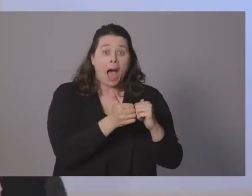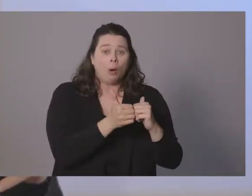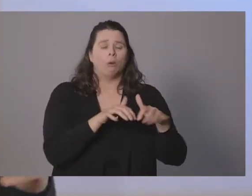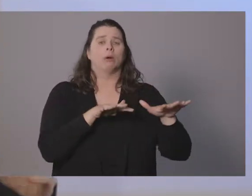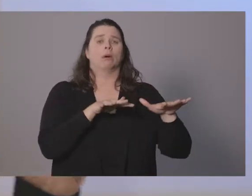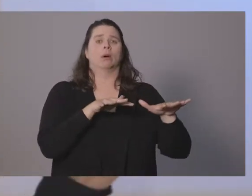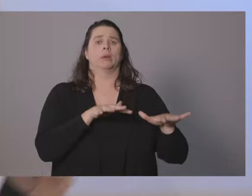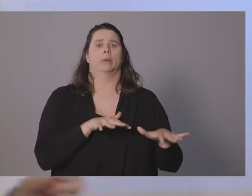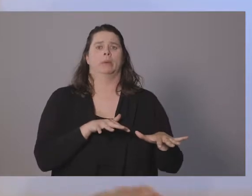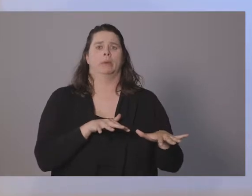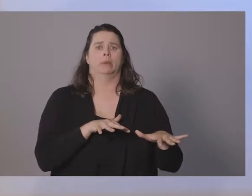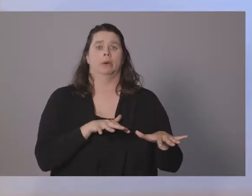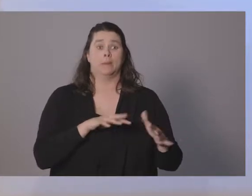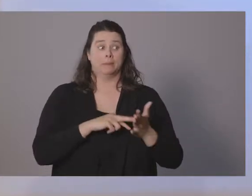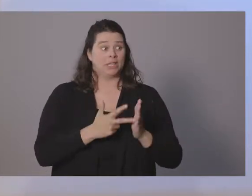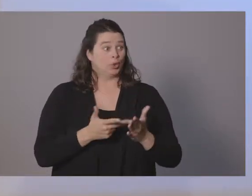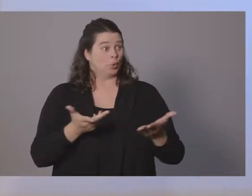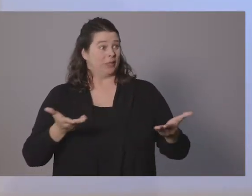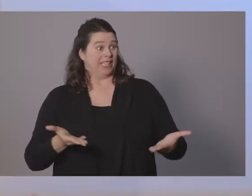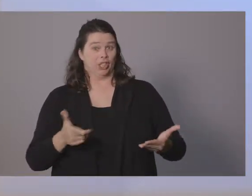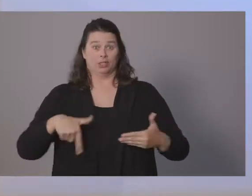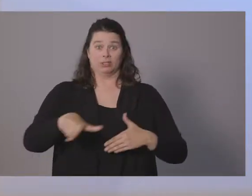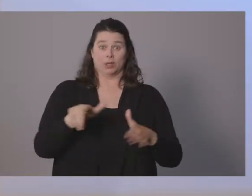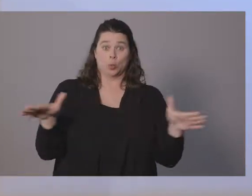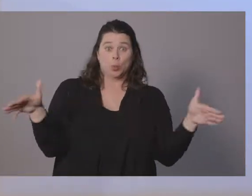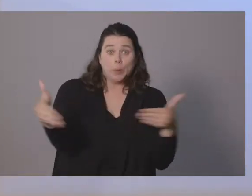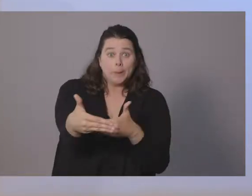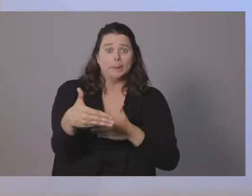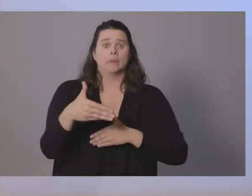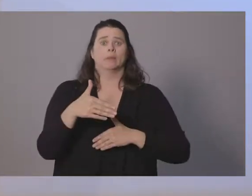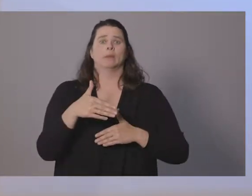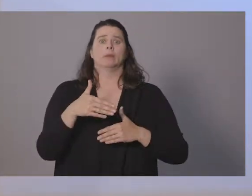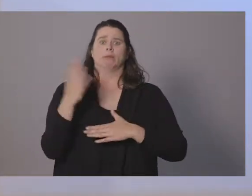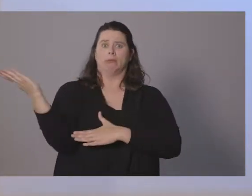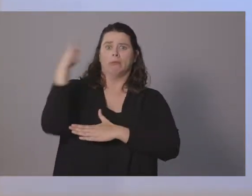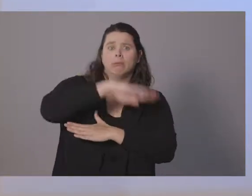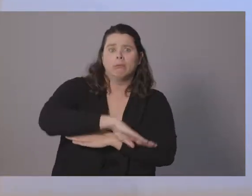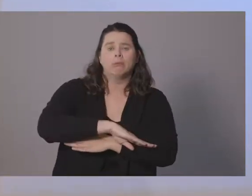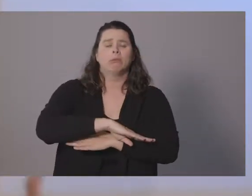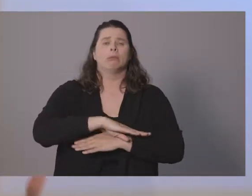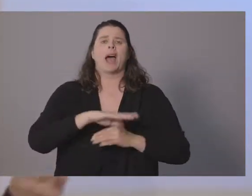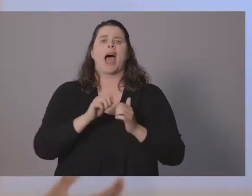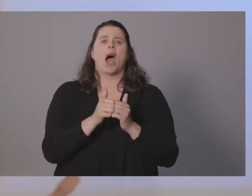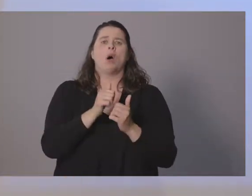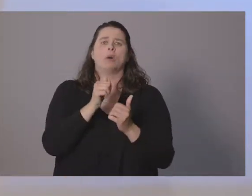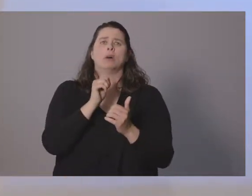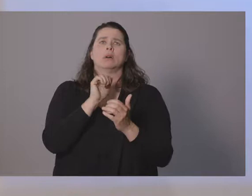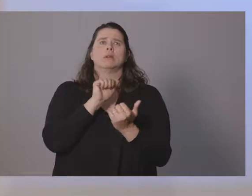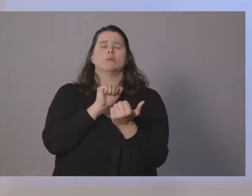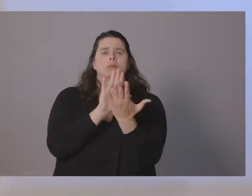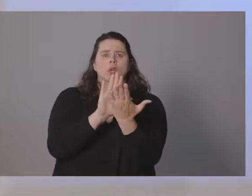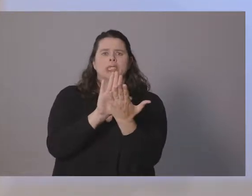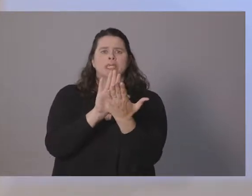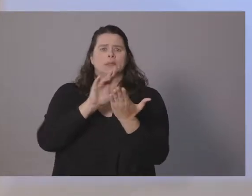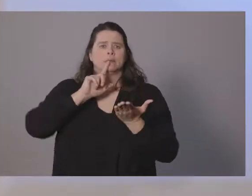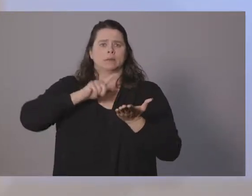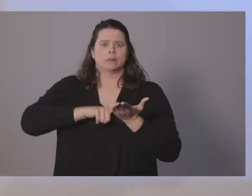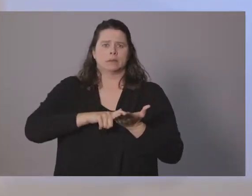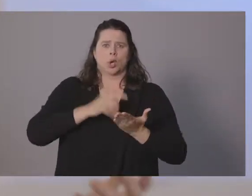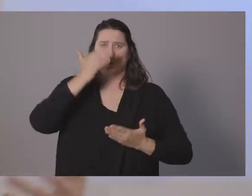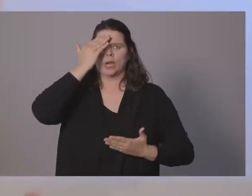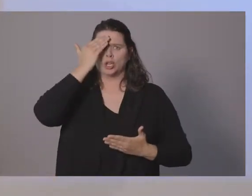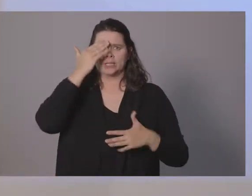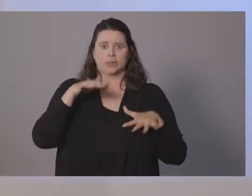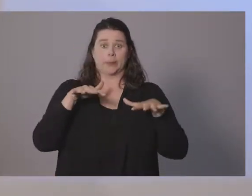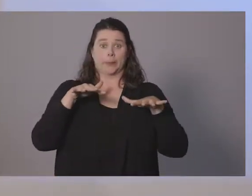each of the tables. You can trade them out. There are coloring pages inside your folders. There are different things that you can do to